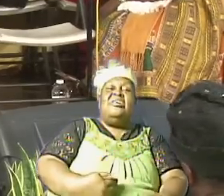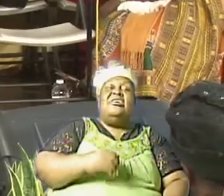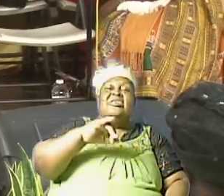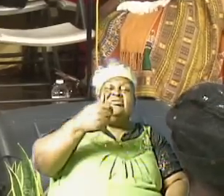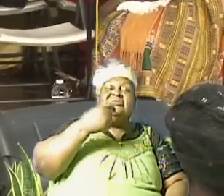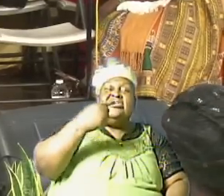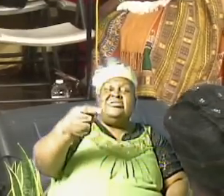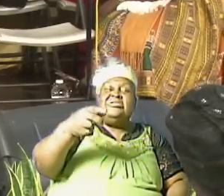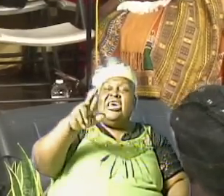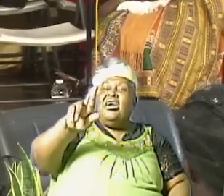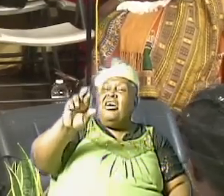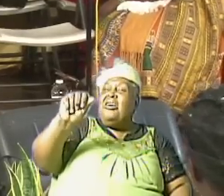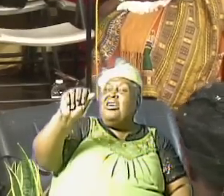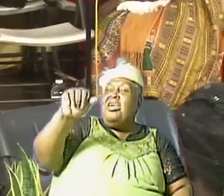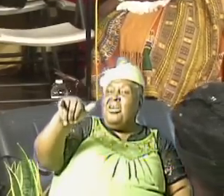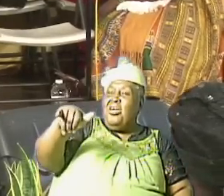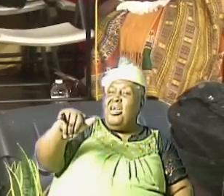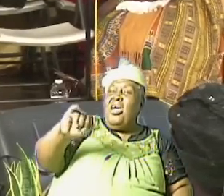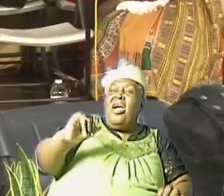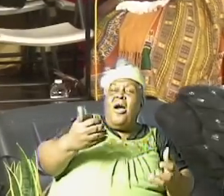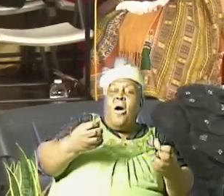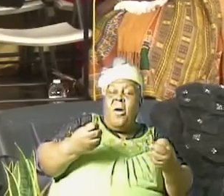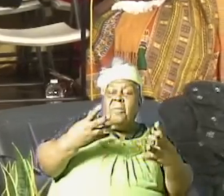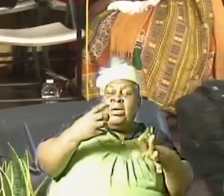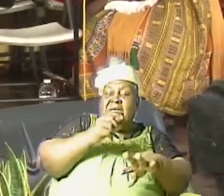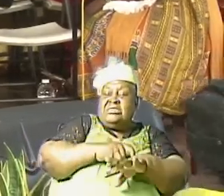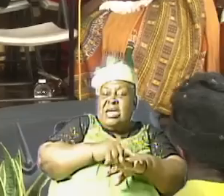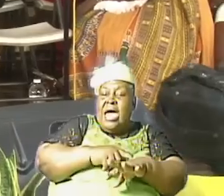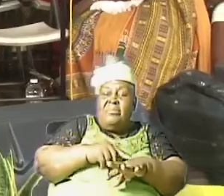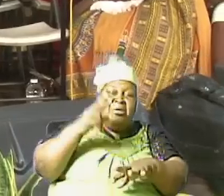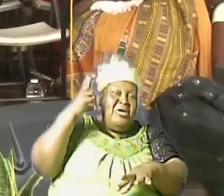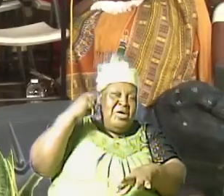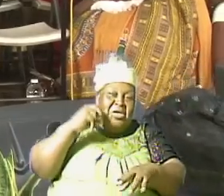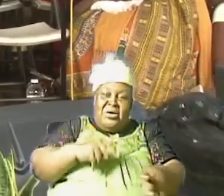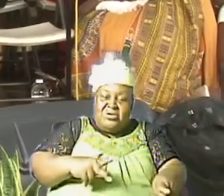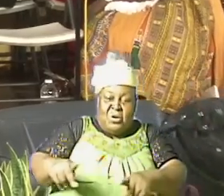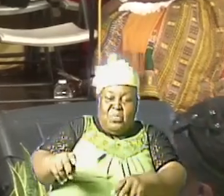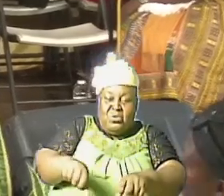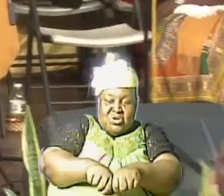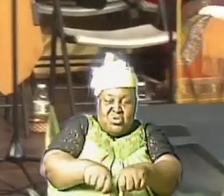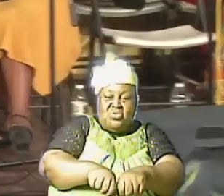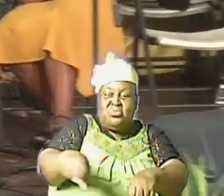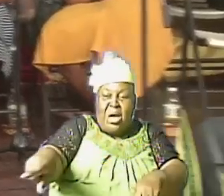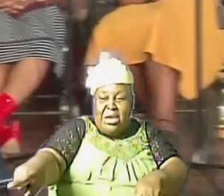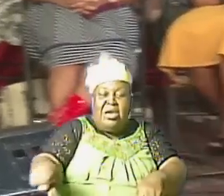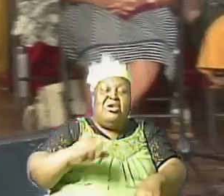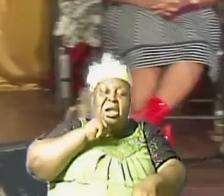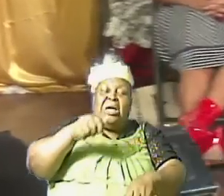Just say, Raye, how many times a year to put the shoes there, sir, and not here, sir?